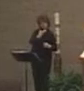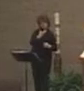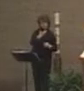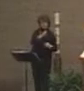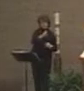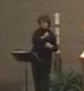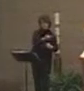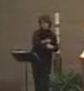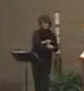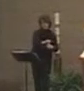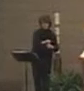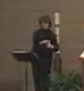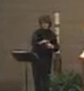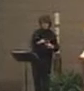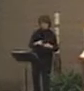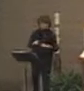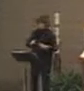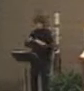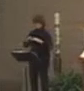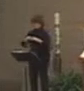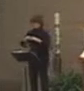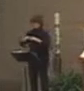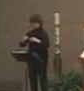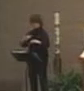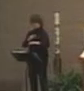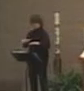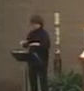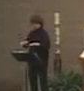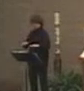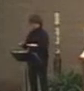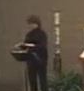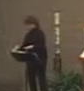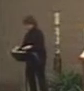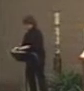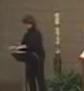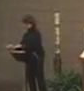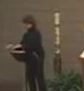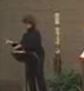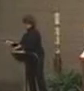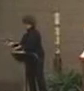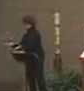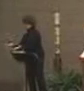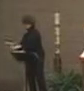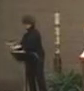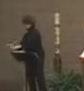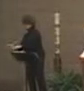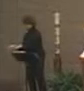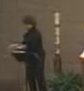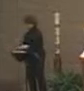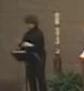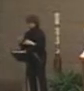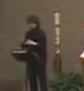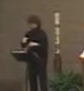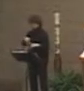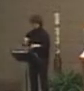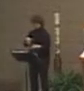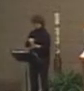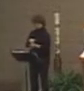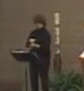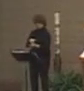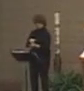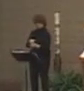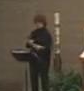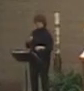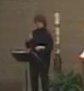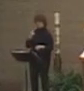that last line of our first reading today. And in there is the passage of what Samuel is first called